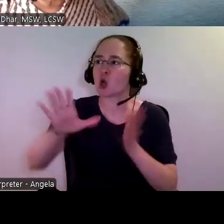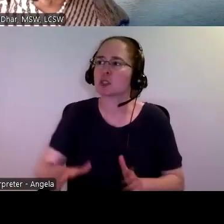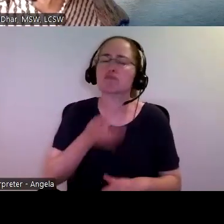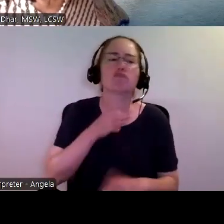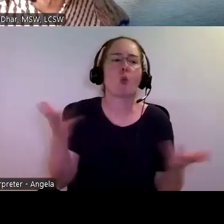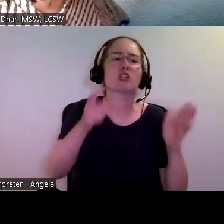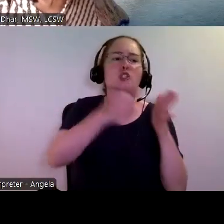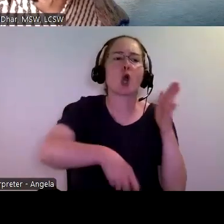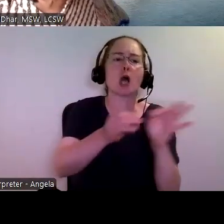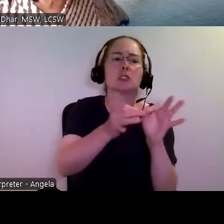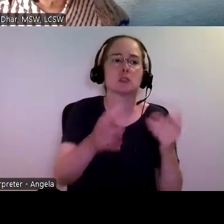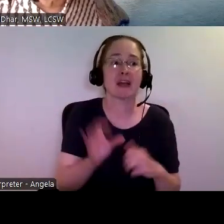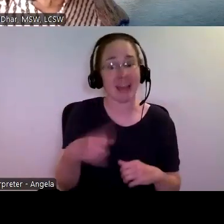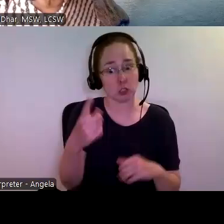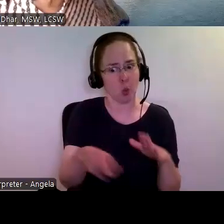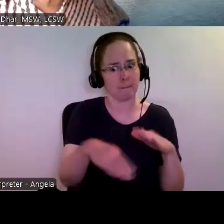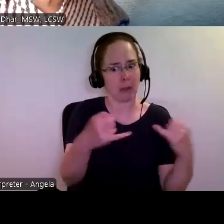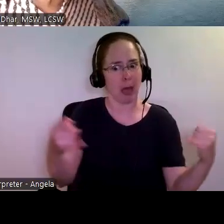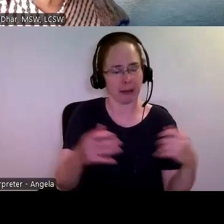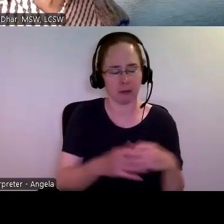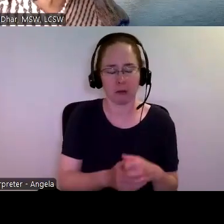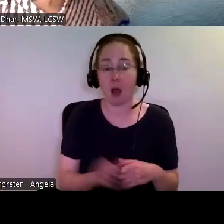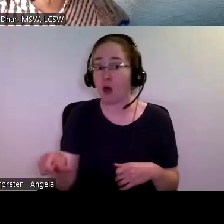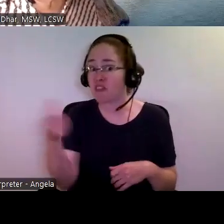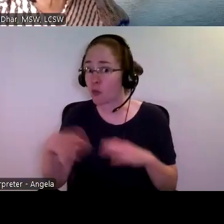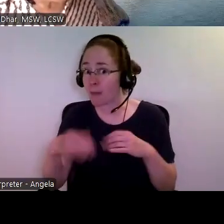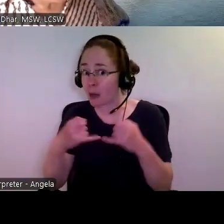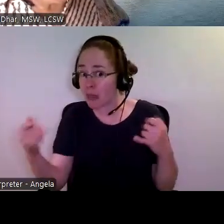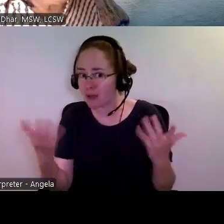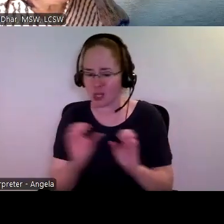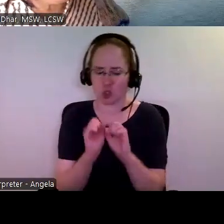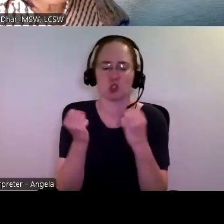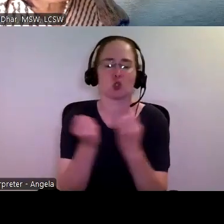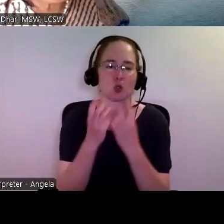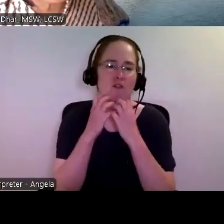So that's one bottom line. The other bottom line is the social value.